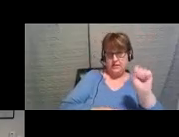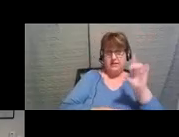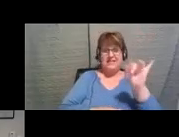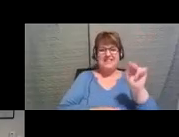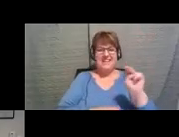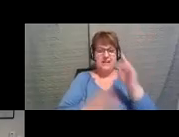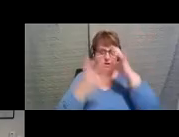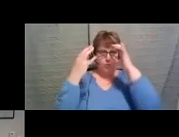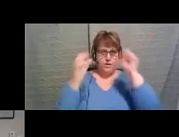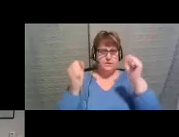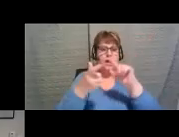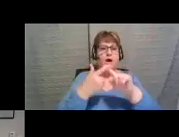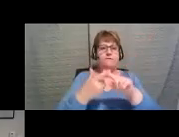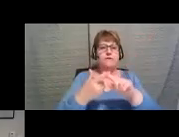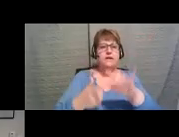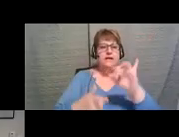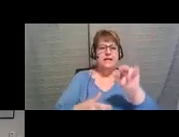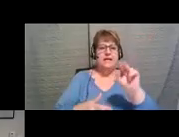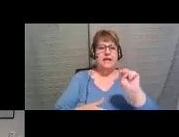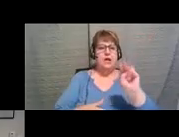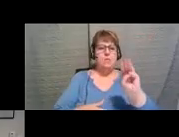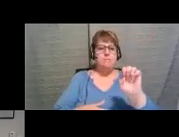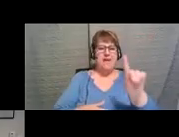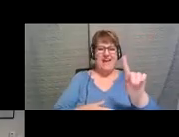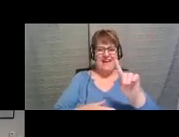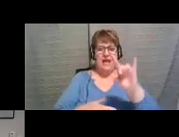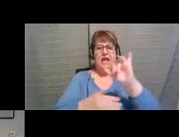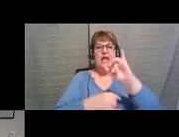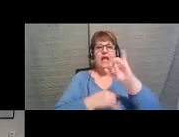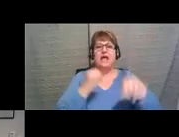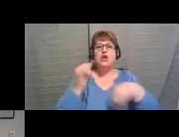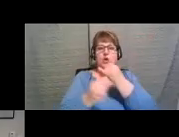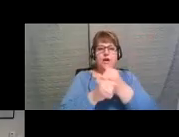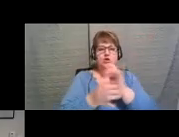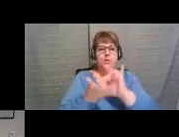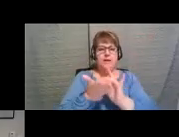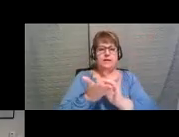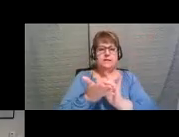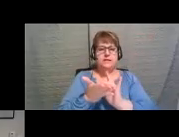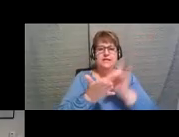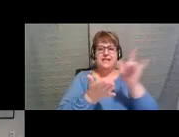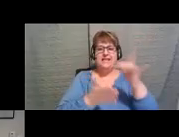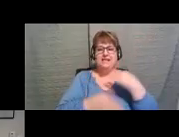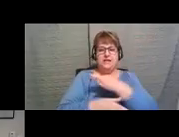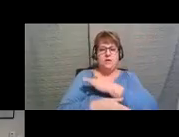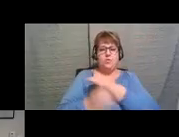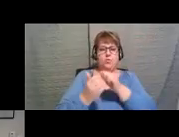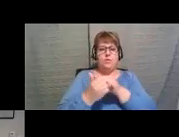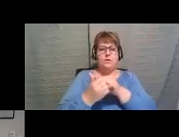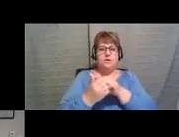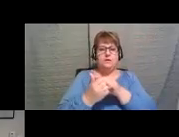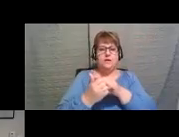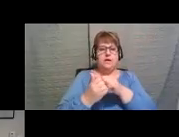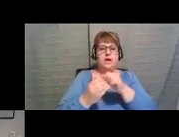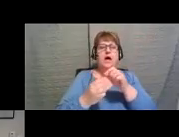President of INMED, the Institute for International Medicine. He is also faculty in the Department of Medical